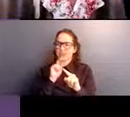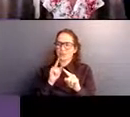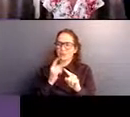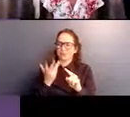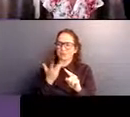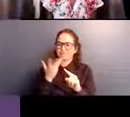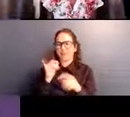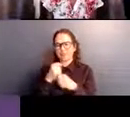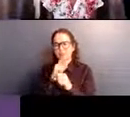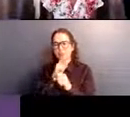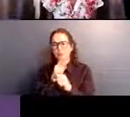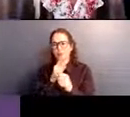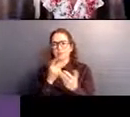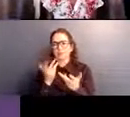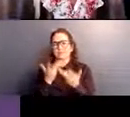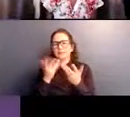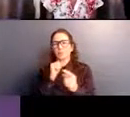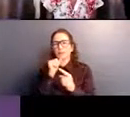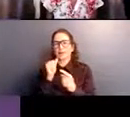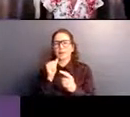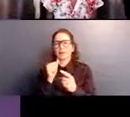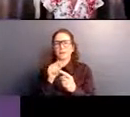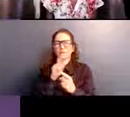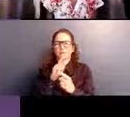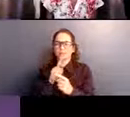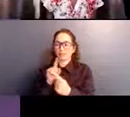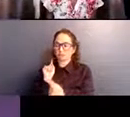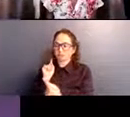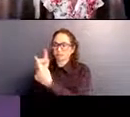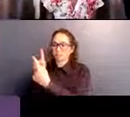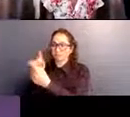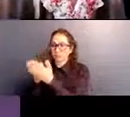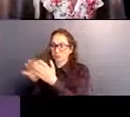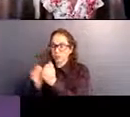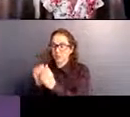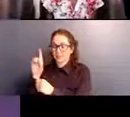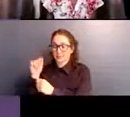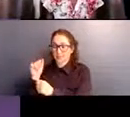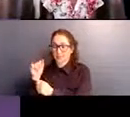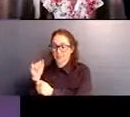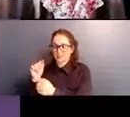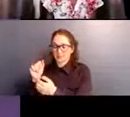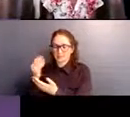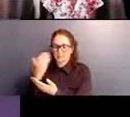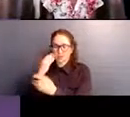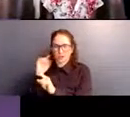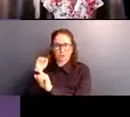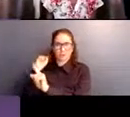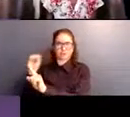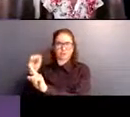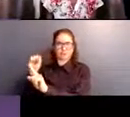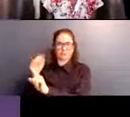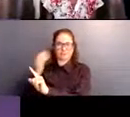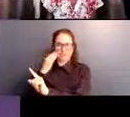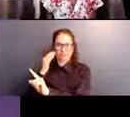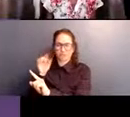to make sure that we're not going to the student with a disability and just pointing, you know, this